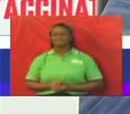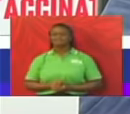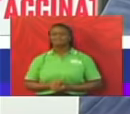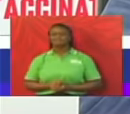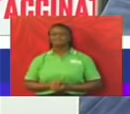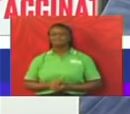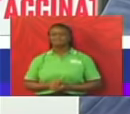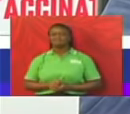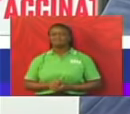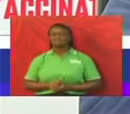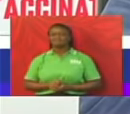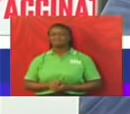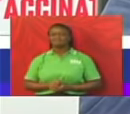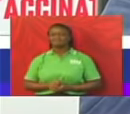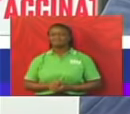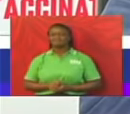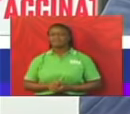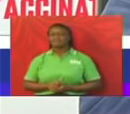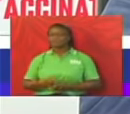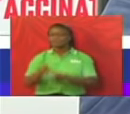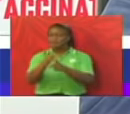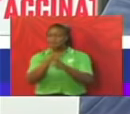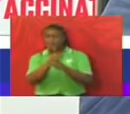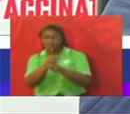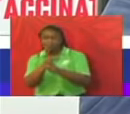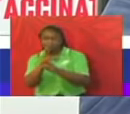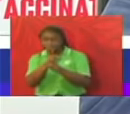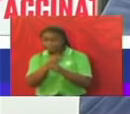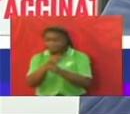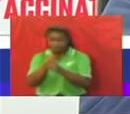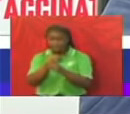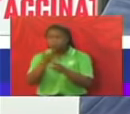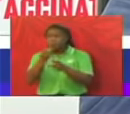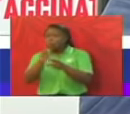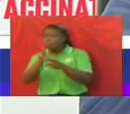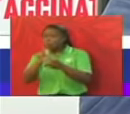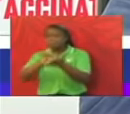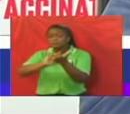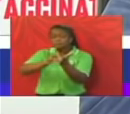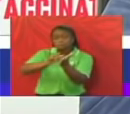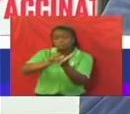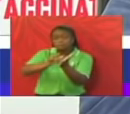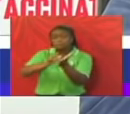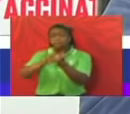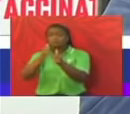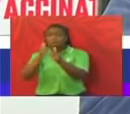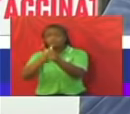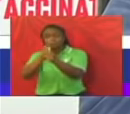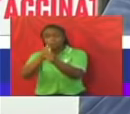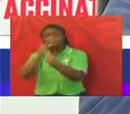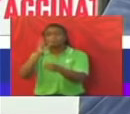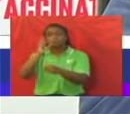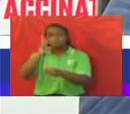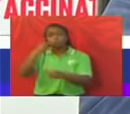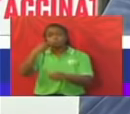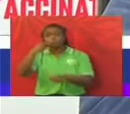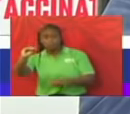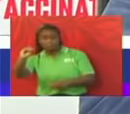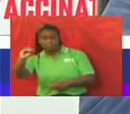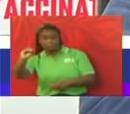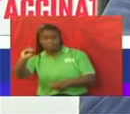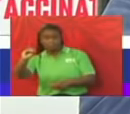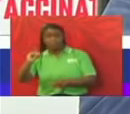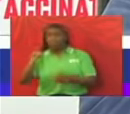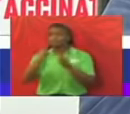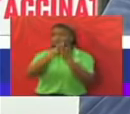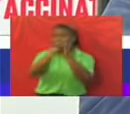be therapeutic, meaning treating, or vaccination, which is a preventive measure. So at this point, where those don't fall under that category